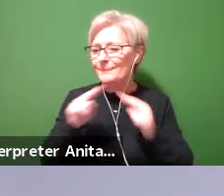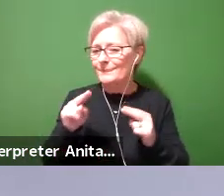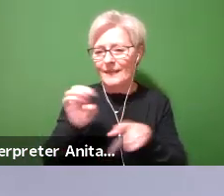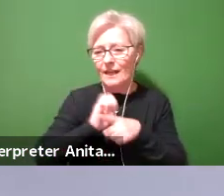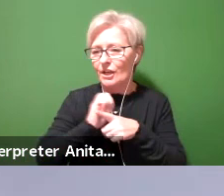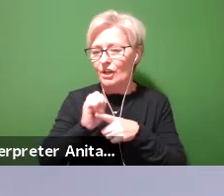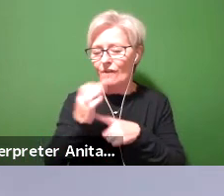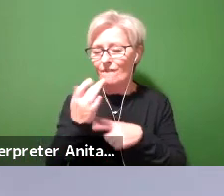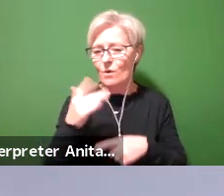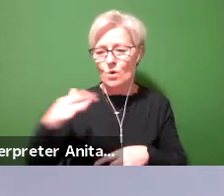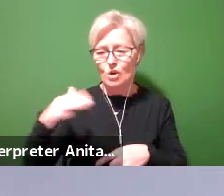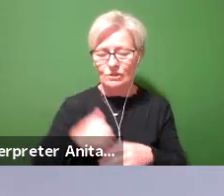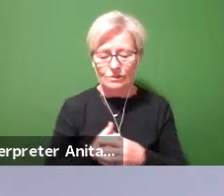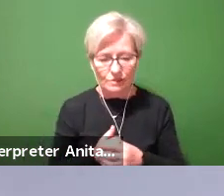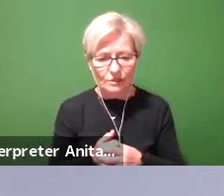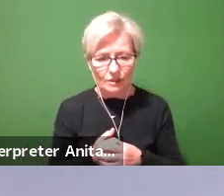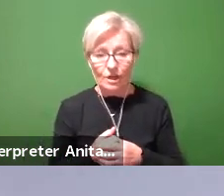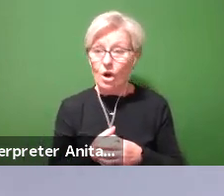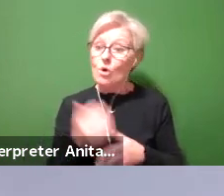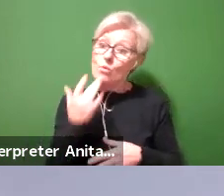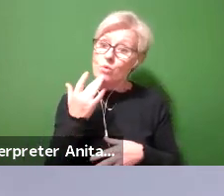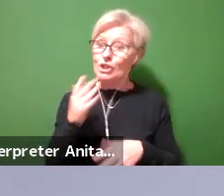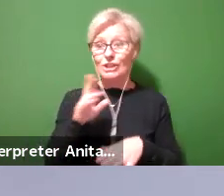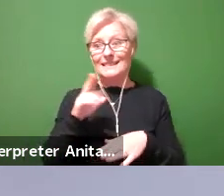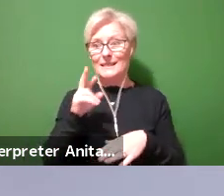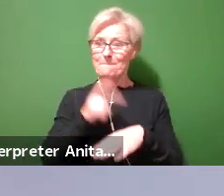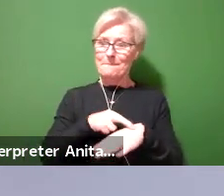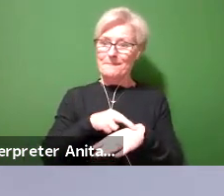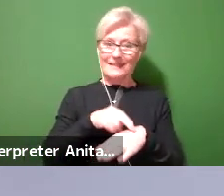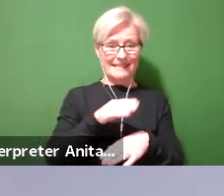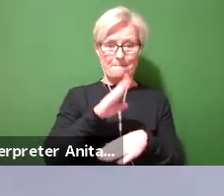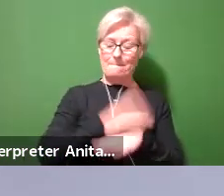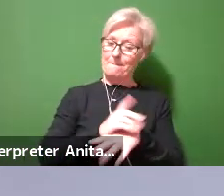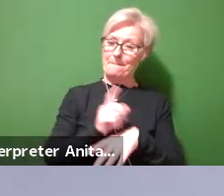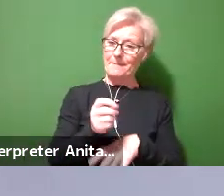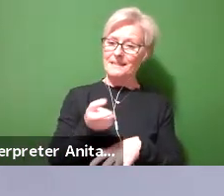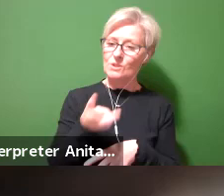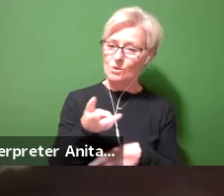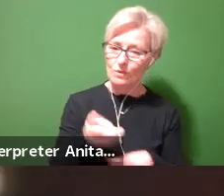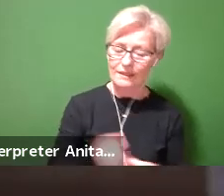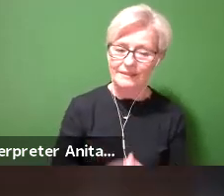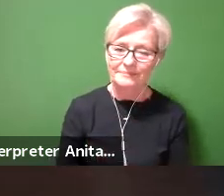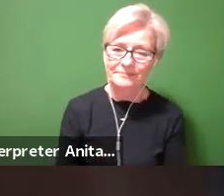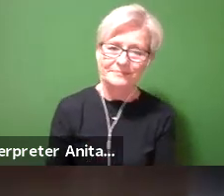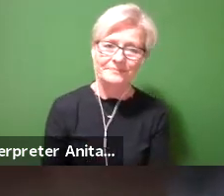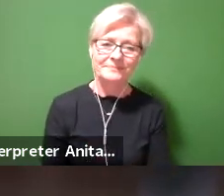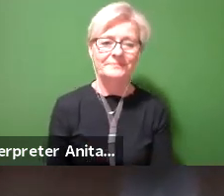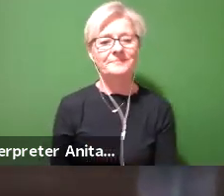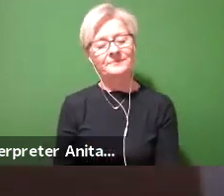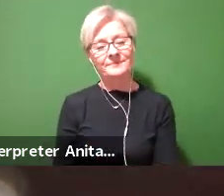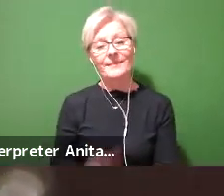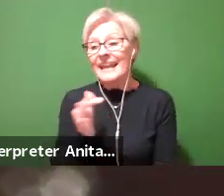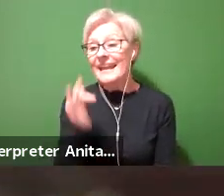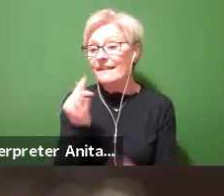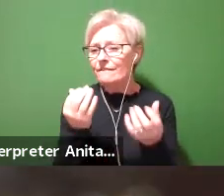best choice for hydration, as other options may have a negative effect on hydration status overall. If you add lemon